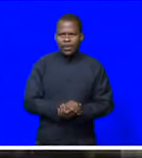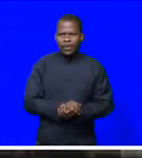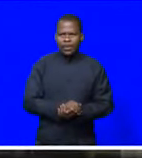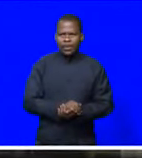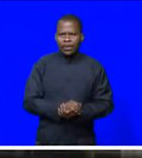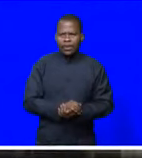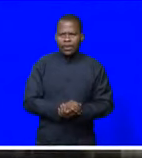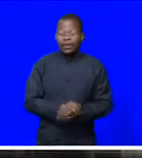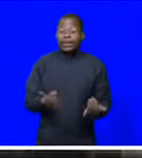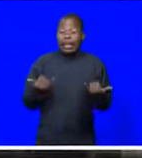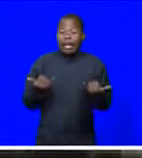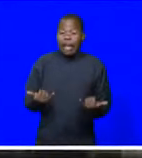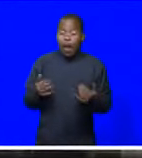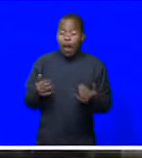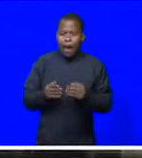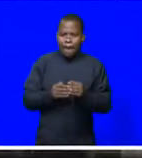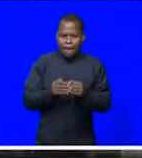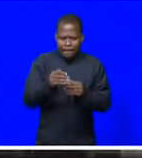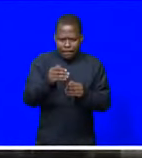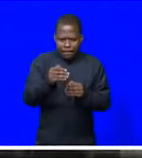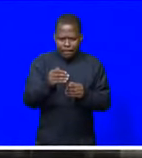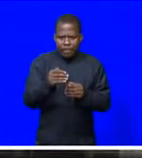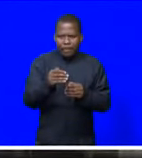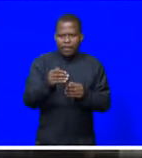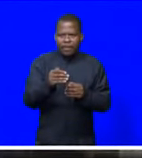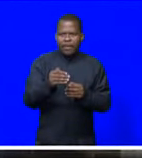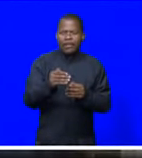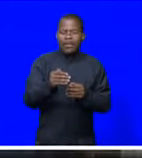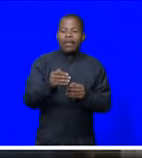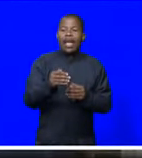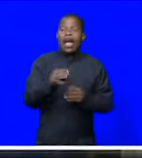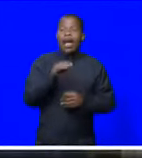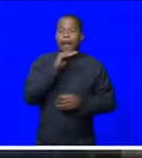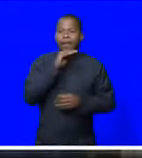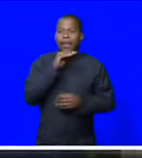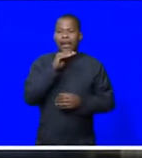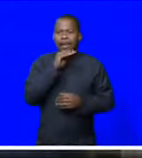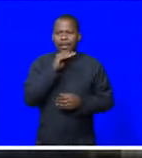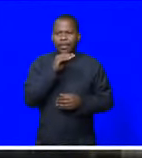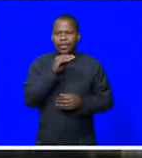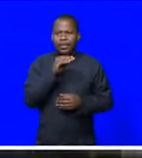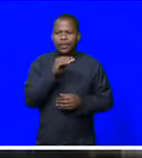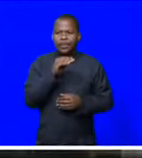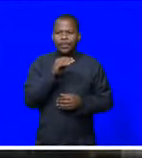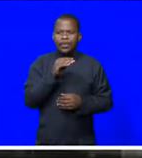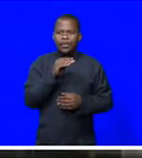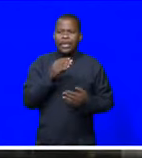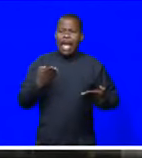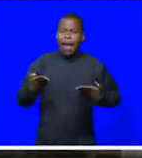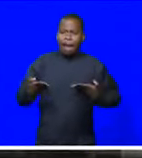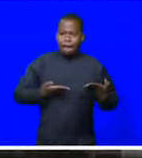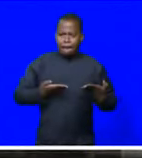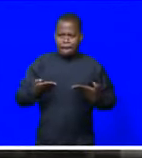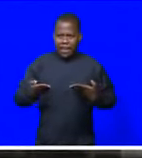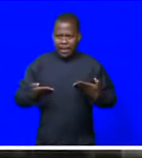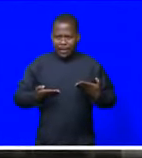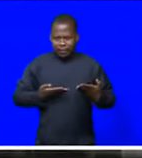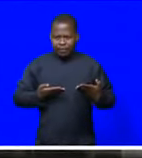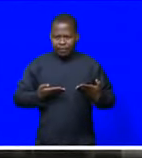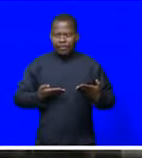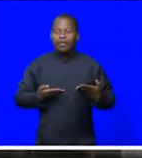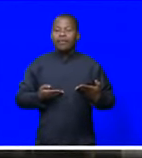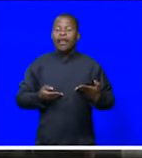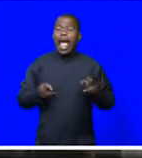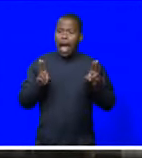so kungamanje they are working on another benchmark lesingathi I business enabling